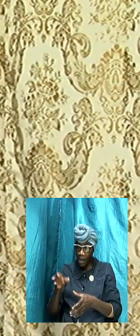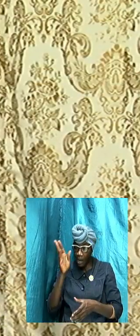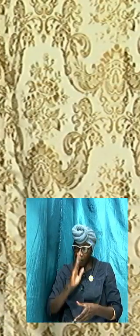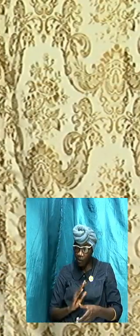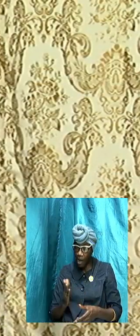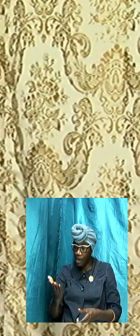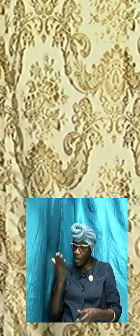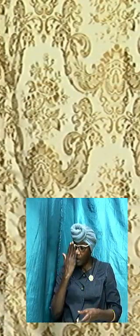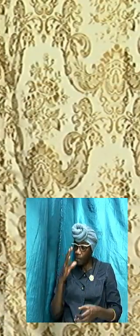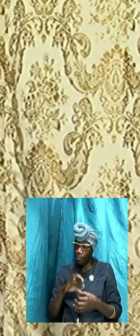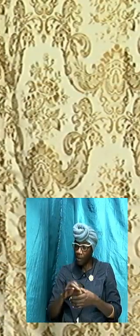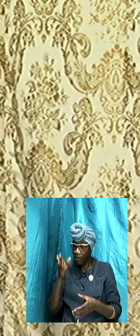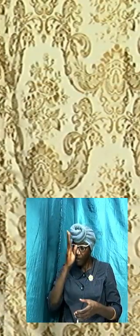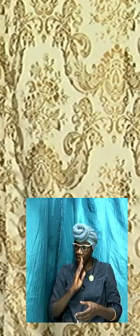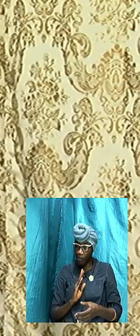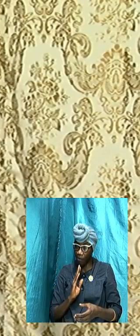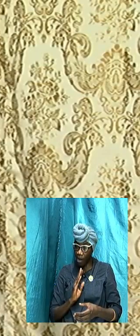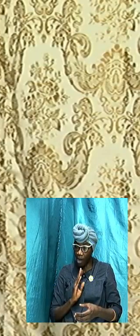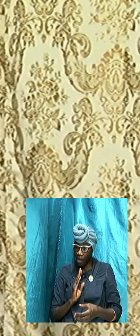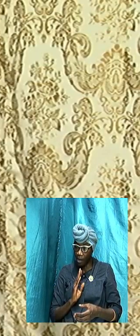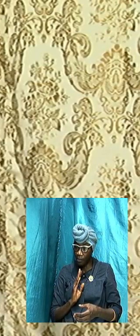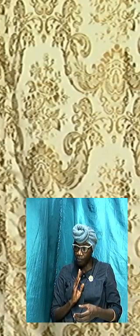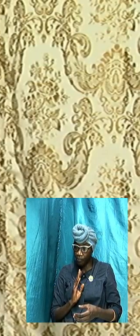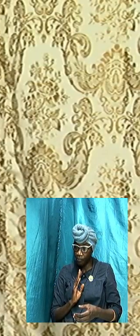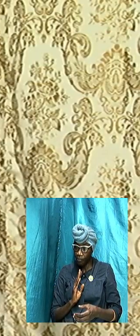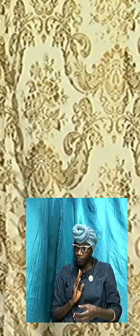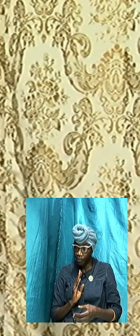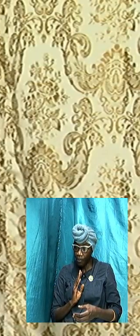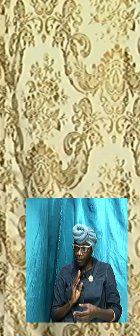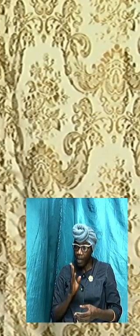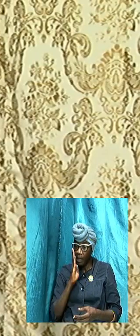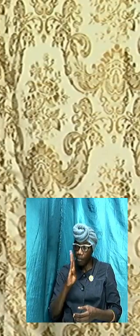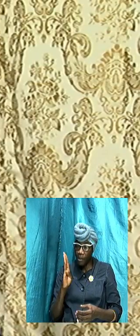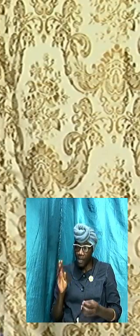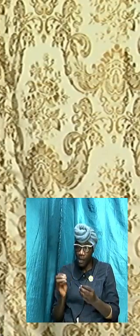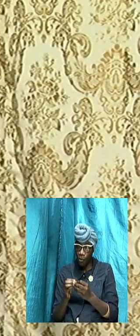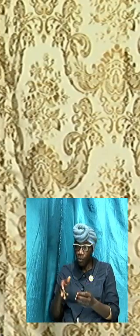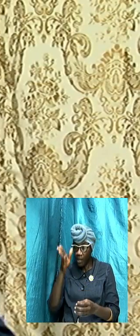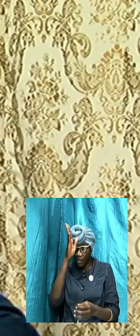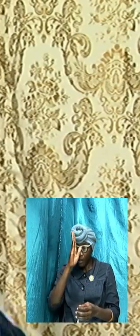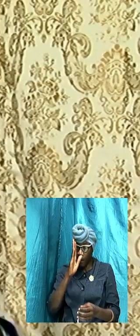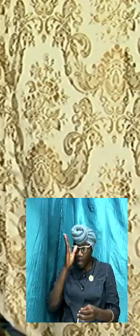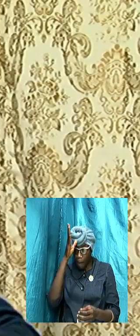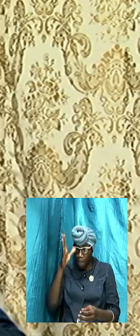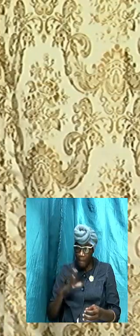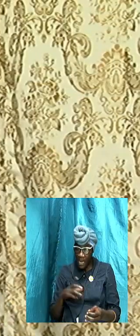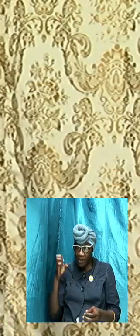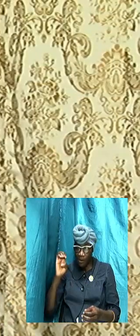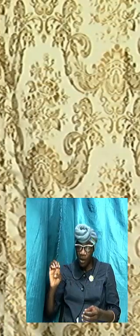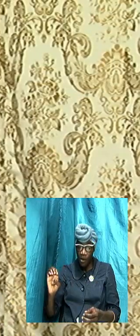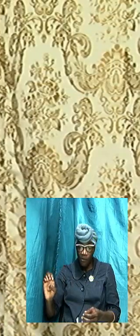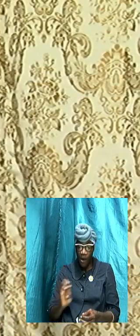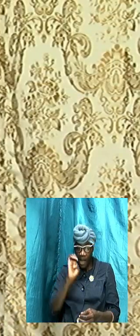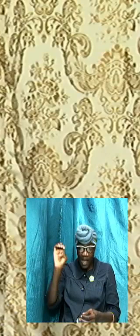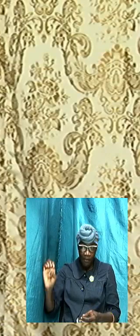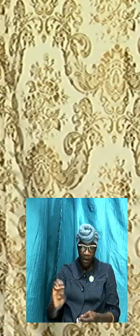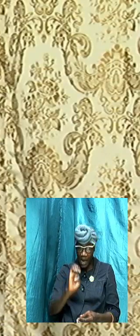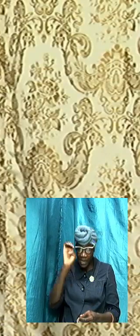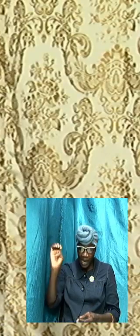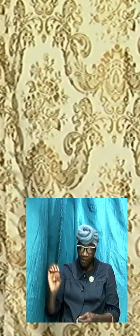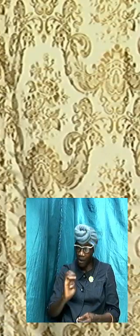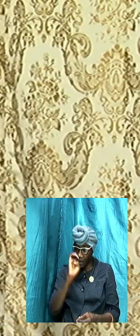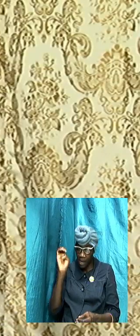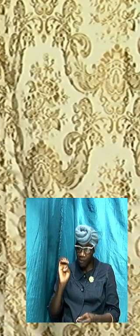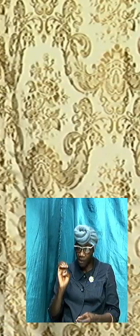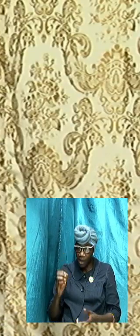the presence of God, the raw presence of God, hallelujah, will be in with men for eternity, forever and forever and forever. Help us,